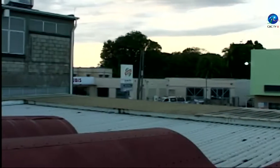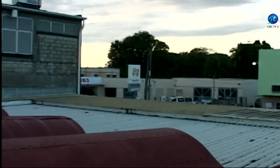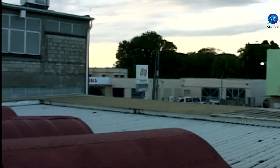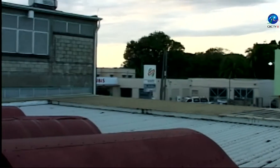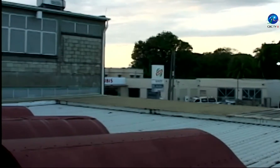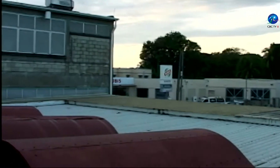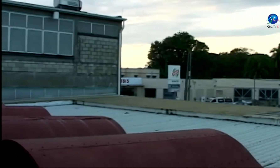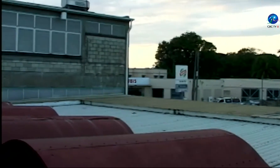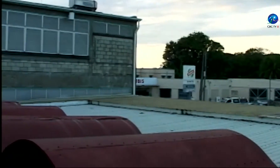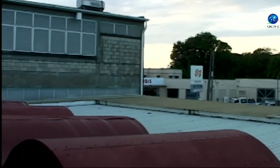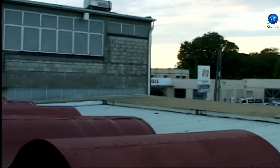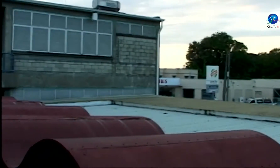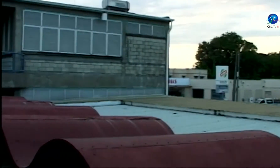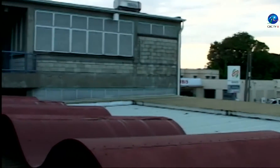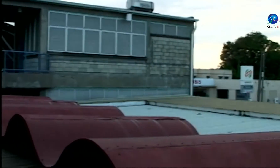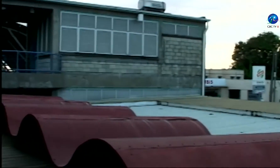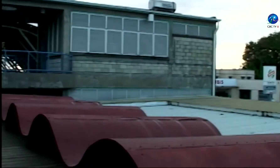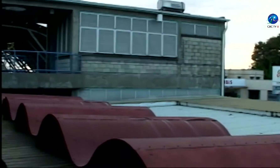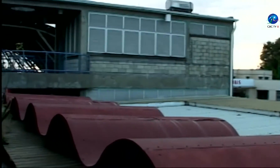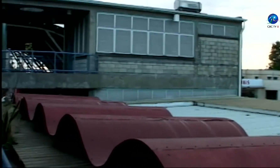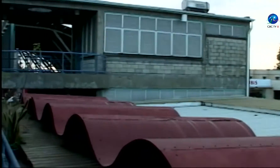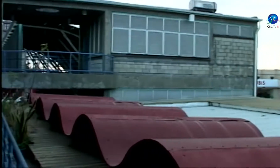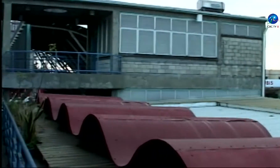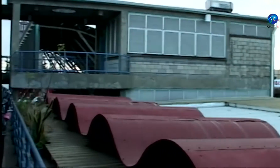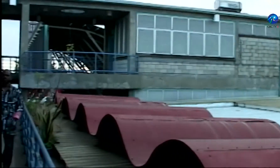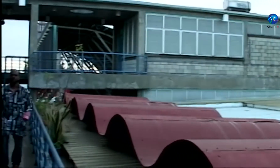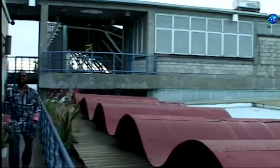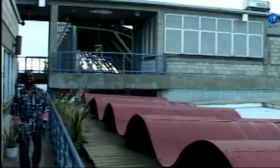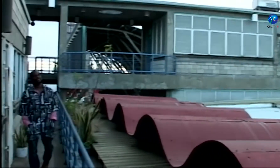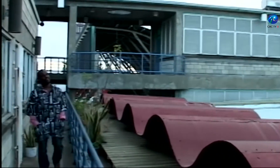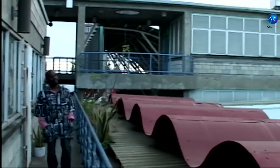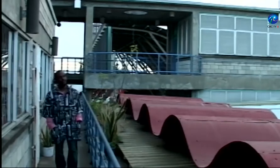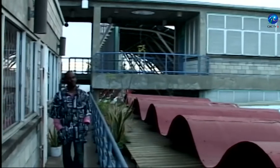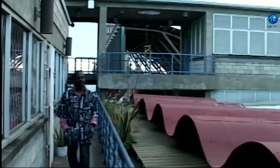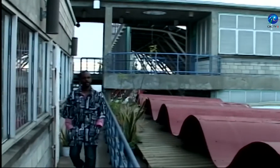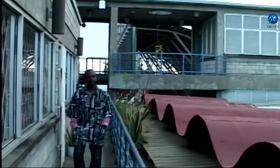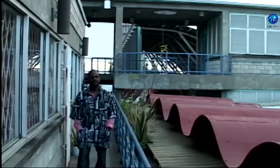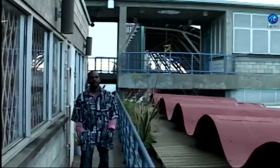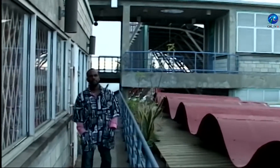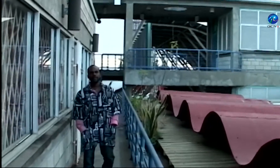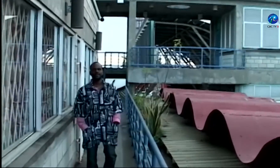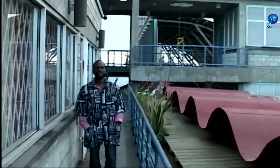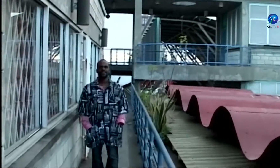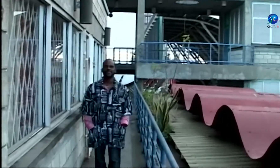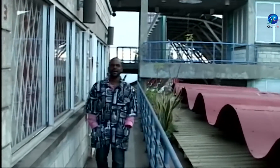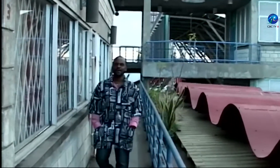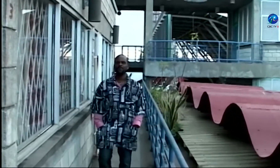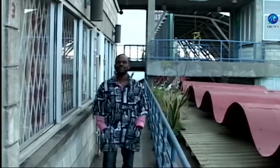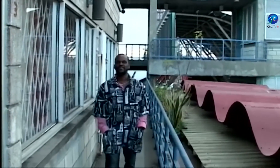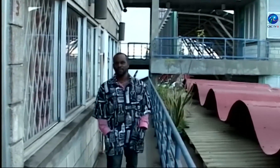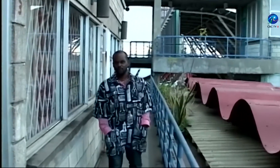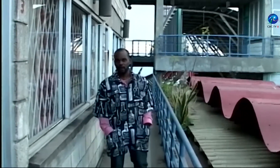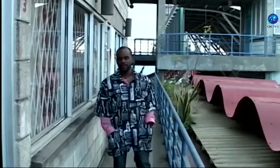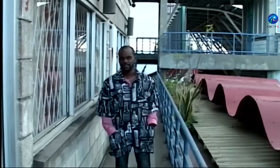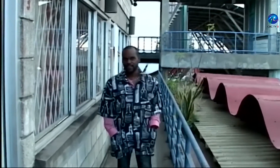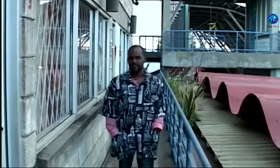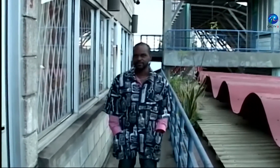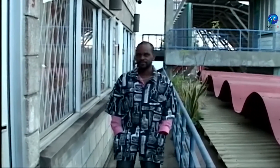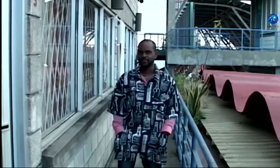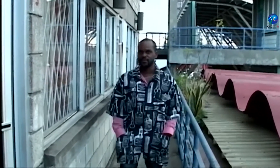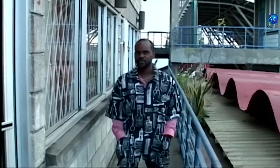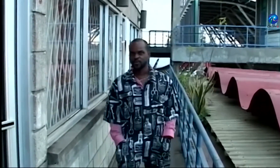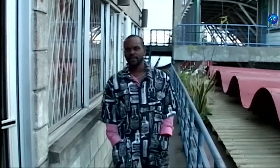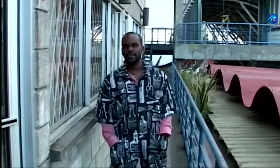This week, we mind the business of a barber. I originally wanted to get a haircut, but I decided that I would give one